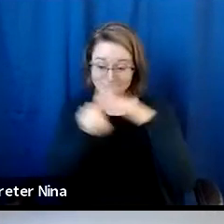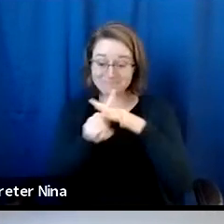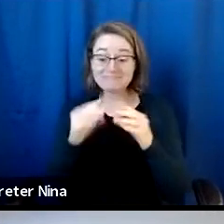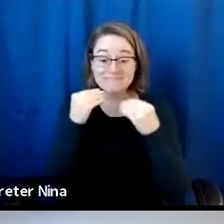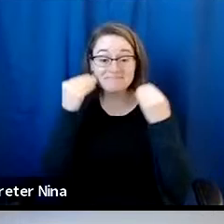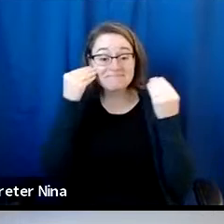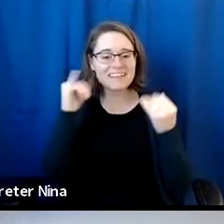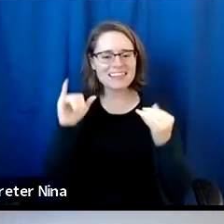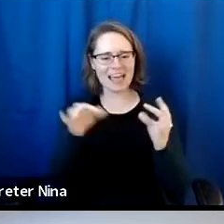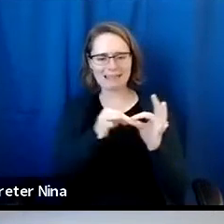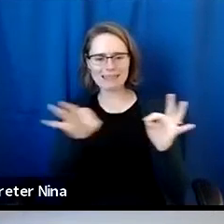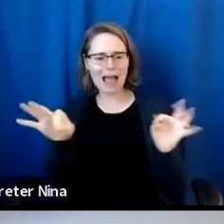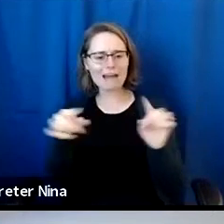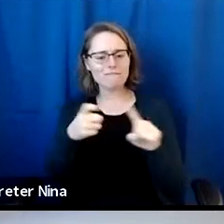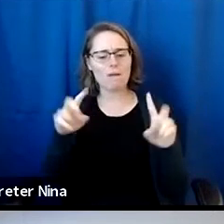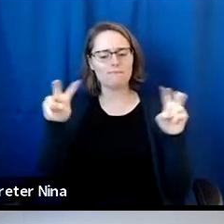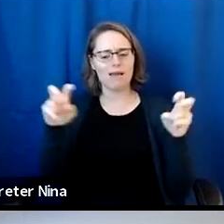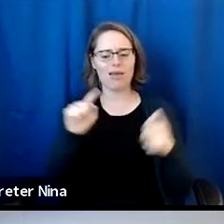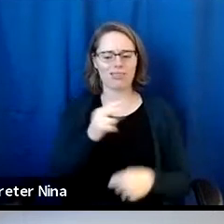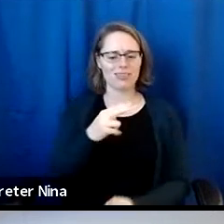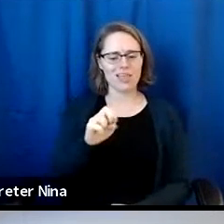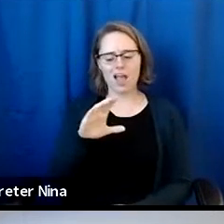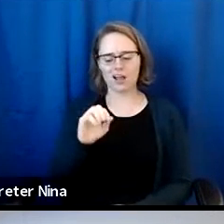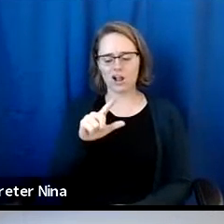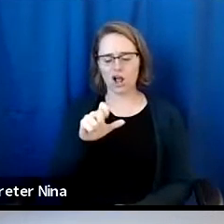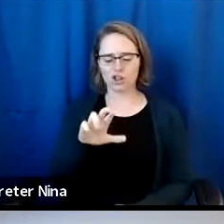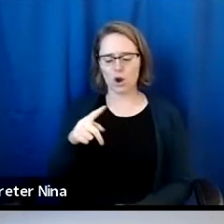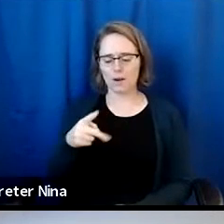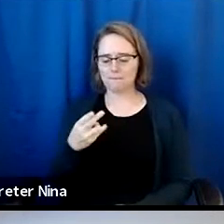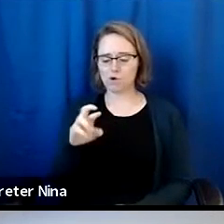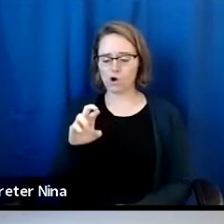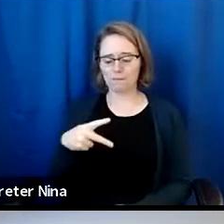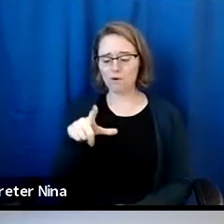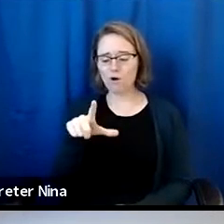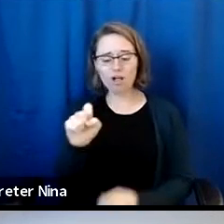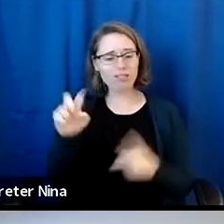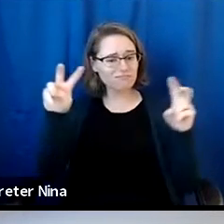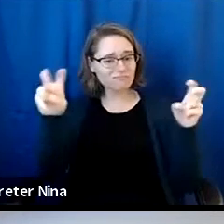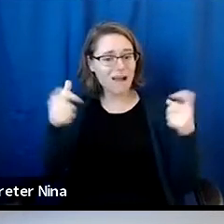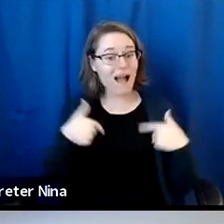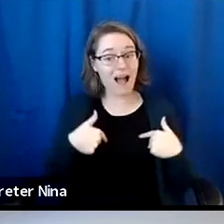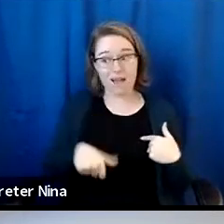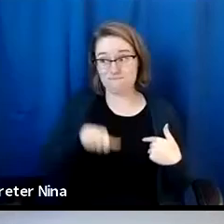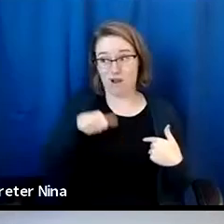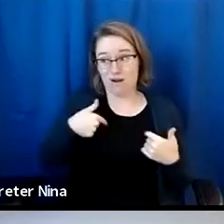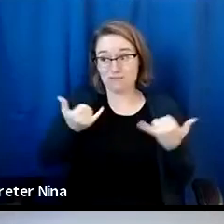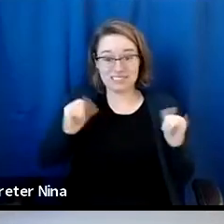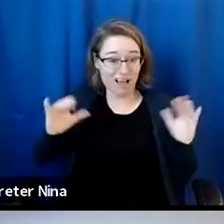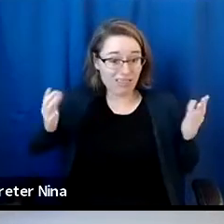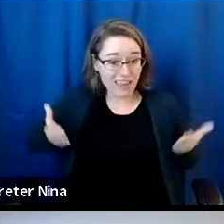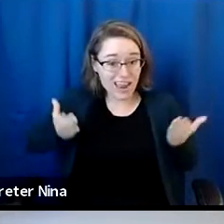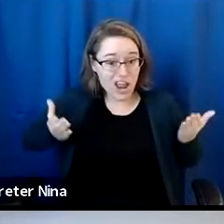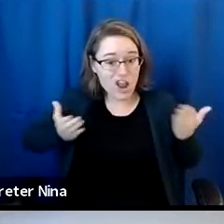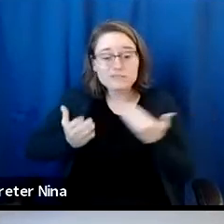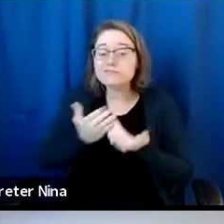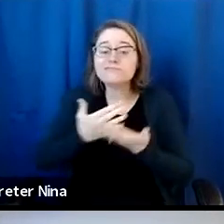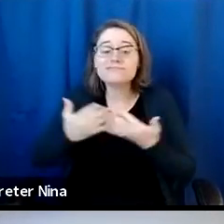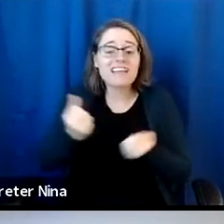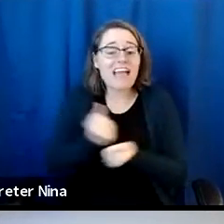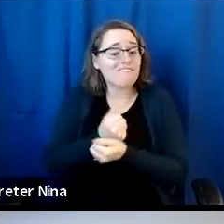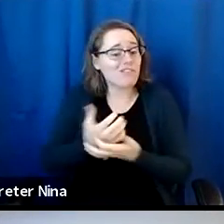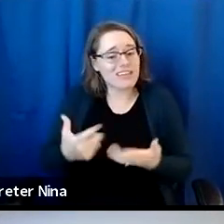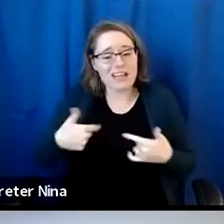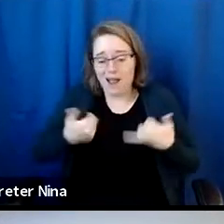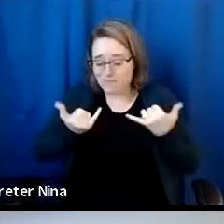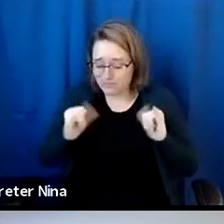that line from The Color Purple. What I'm proud of is I'm still here, right? In spite of everything, I'm still here.